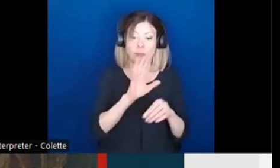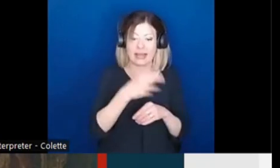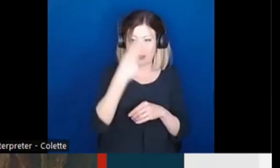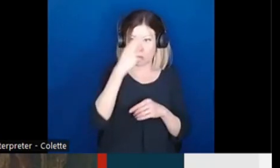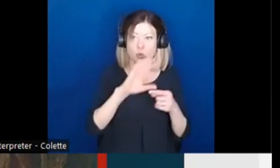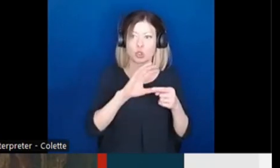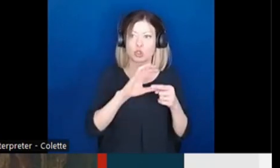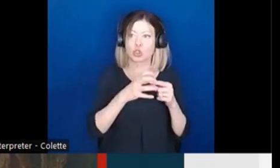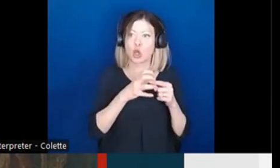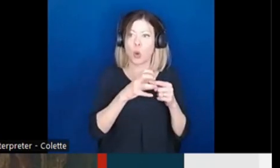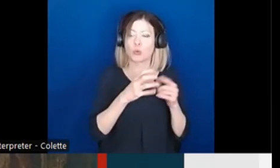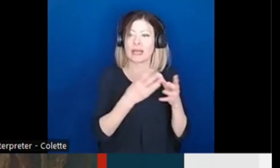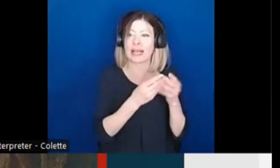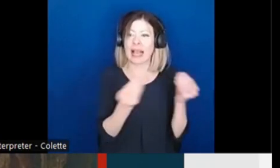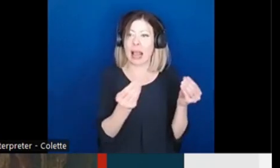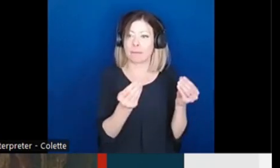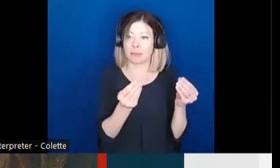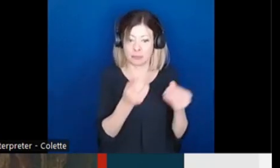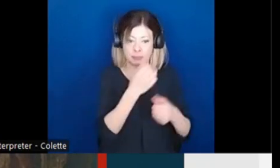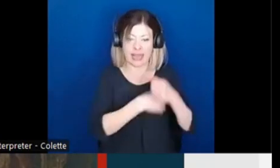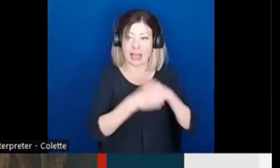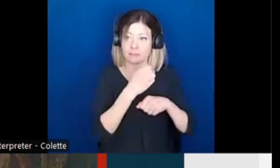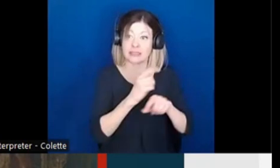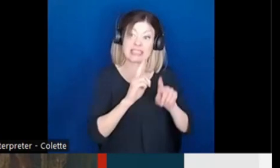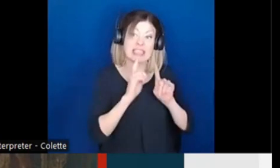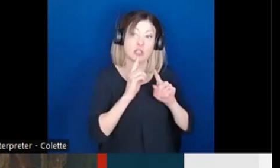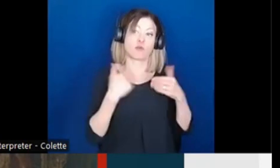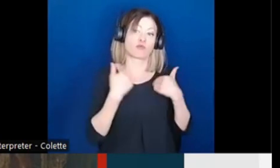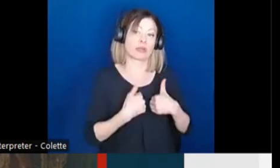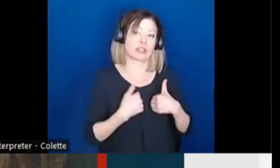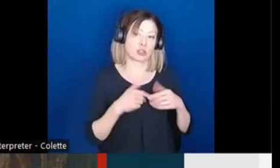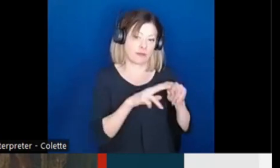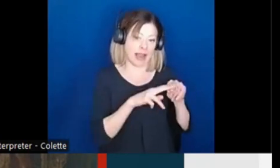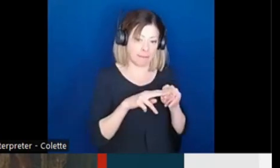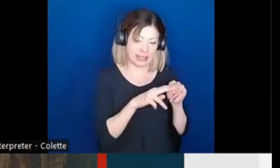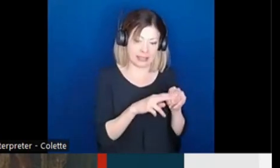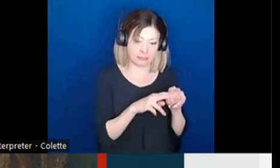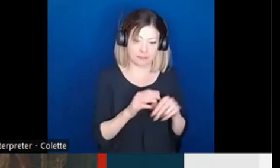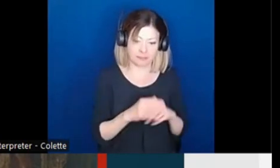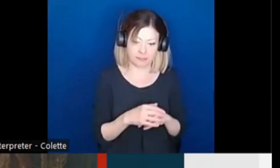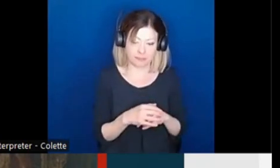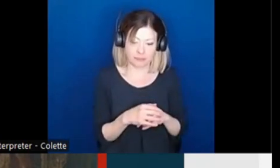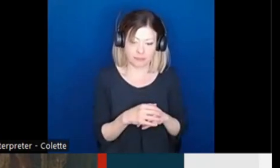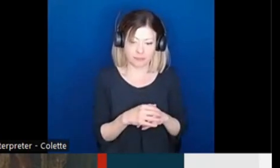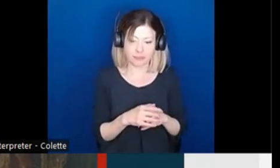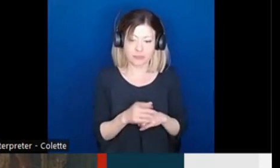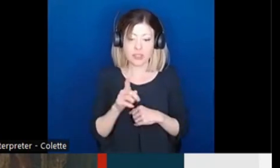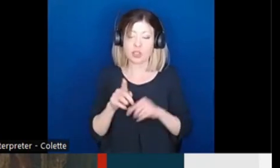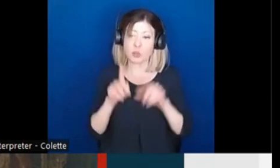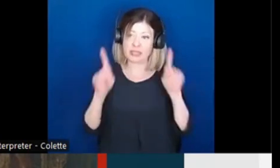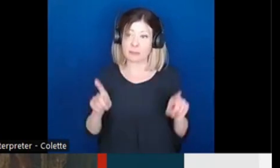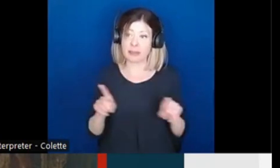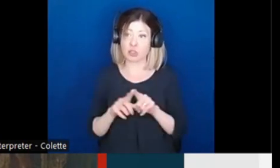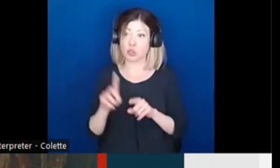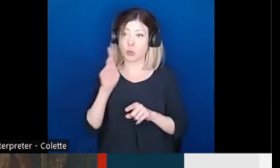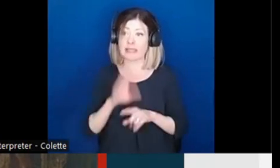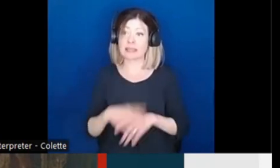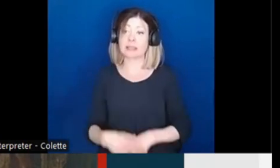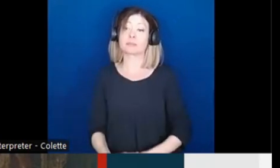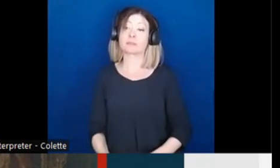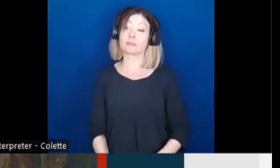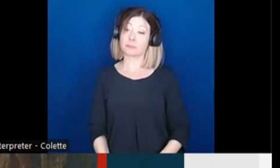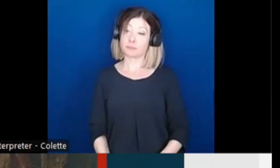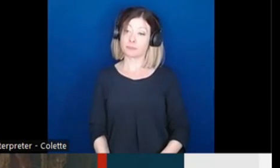bit after Jane Eyre, but probably influenced by it, where you see this long suffering, very dignified. The